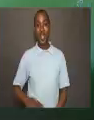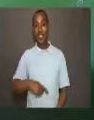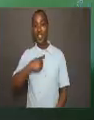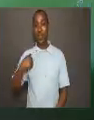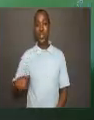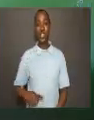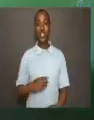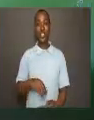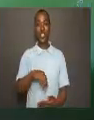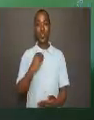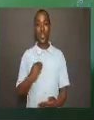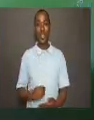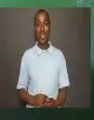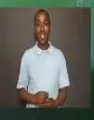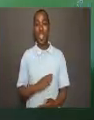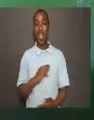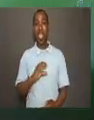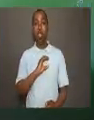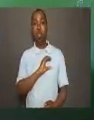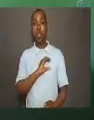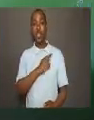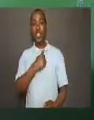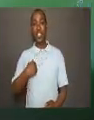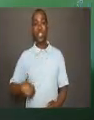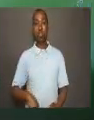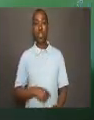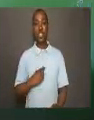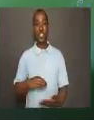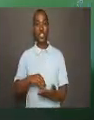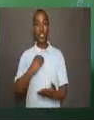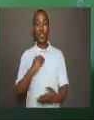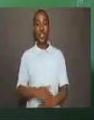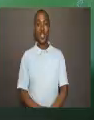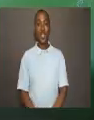portal circulation, and coronary circulation.